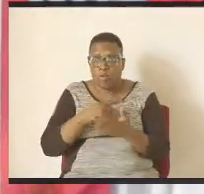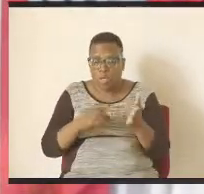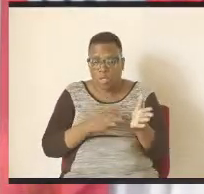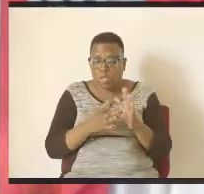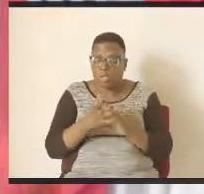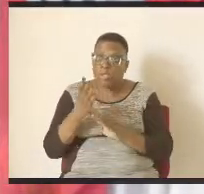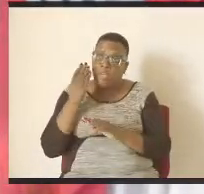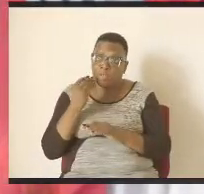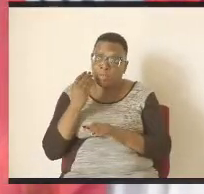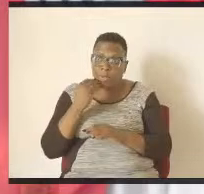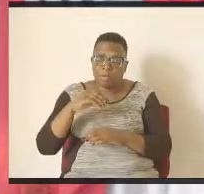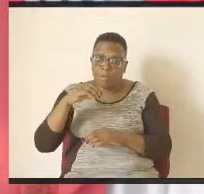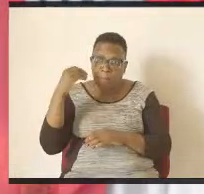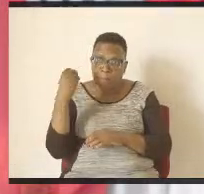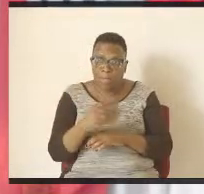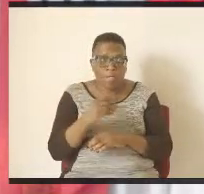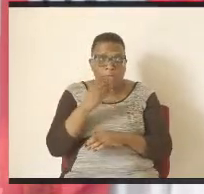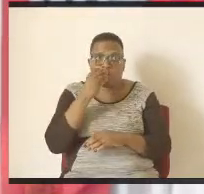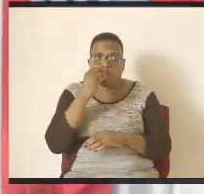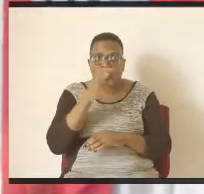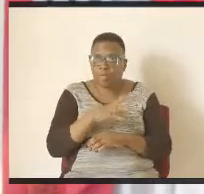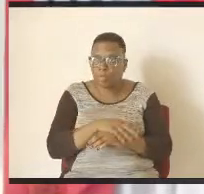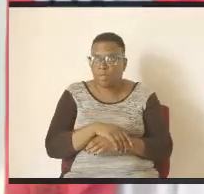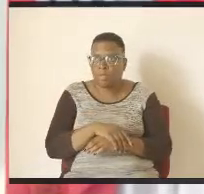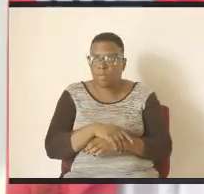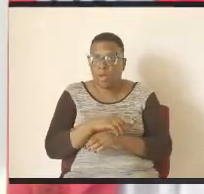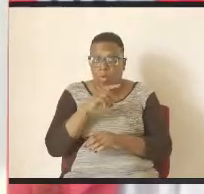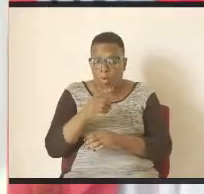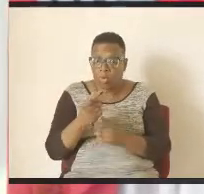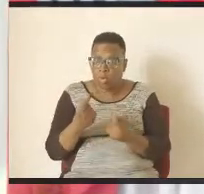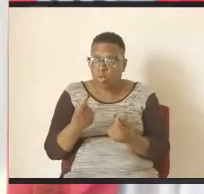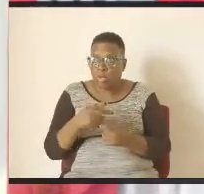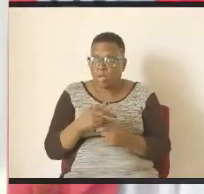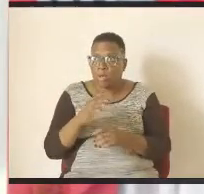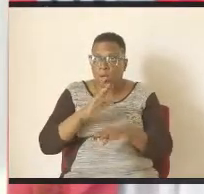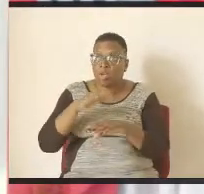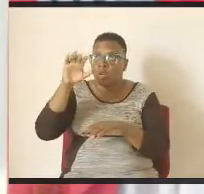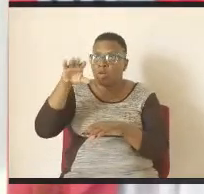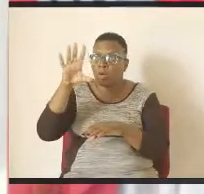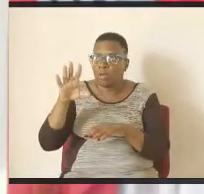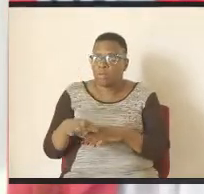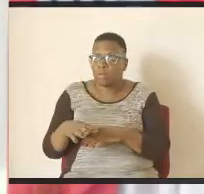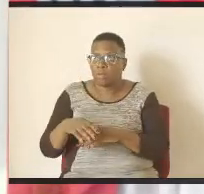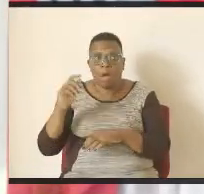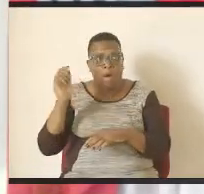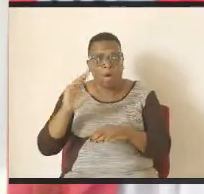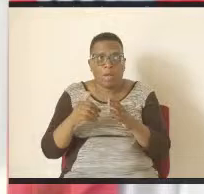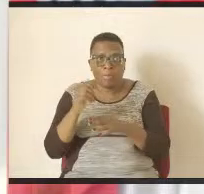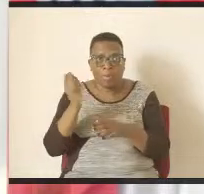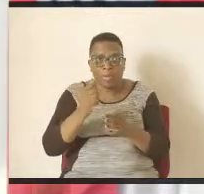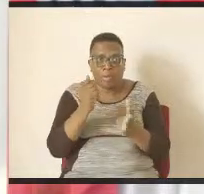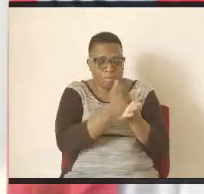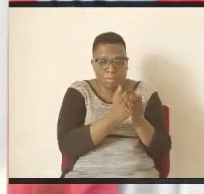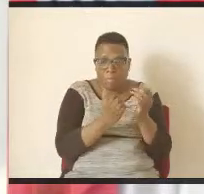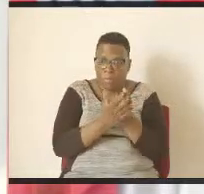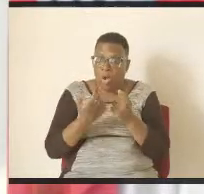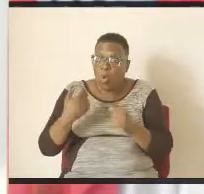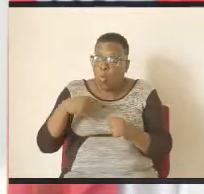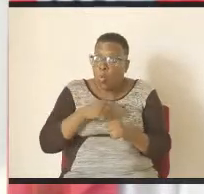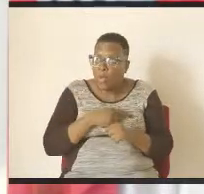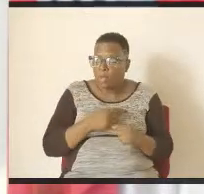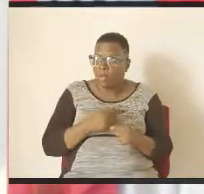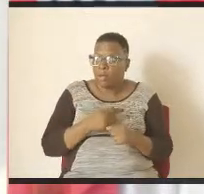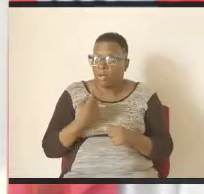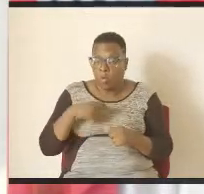of us deserve. We deserve to be on that cross. We deserve all the beating that he got, the battering, the